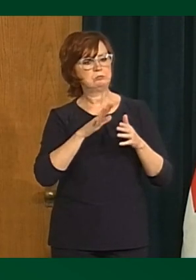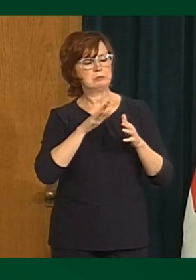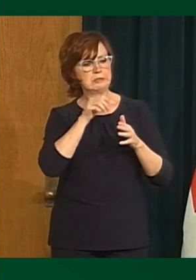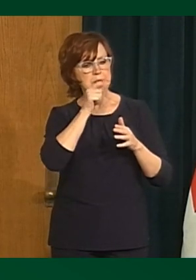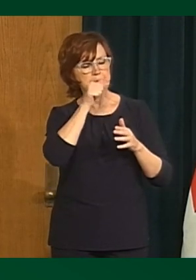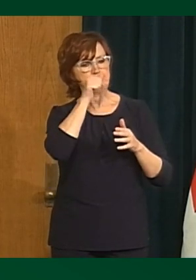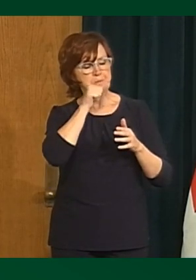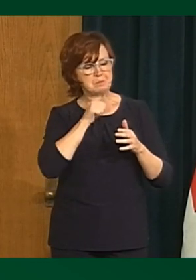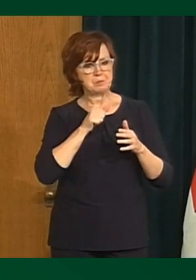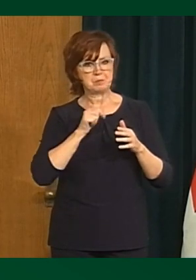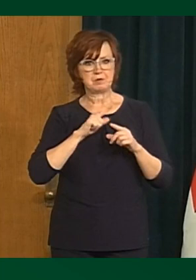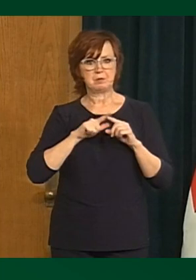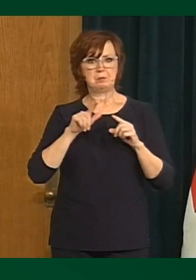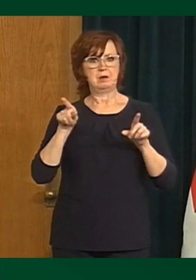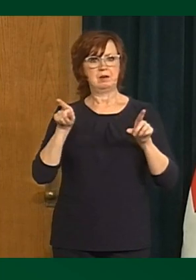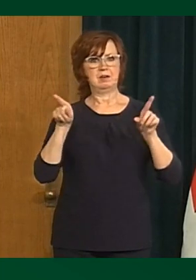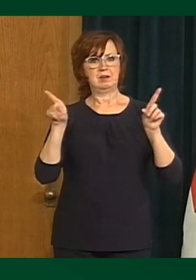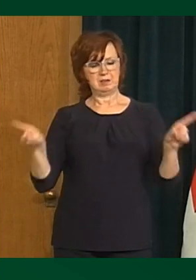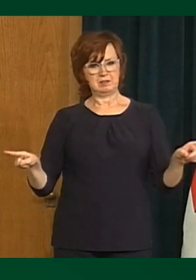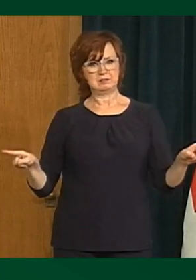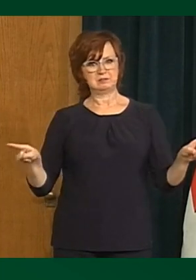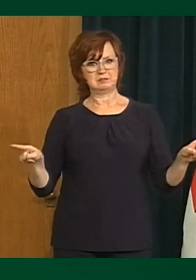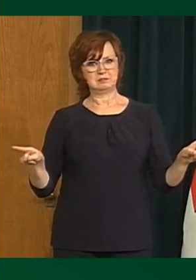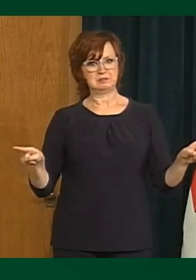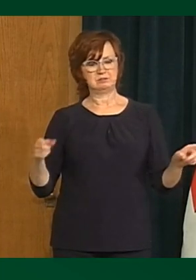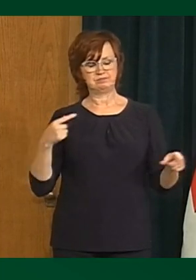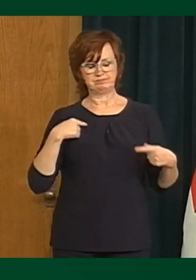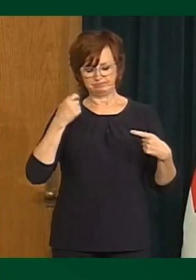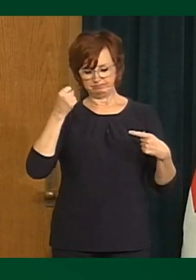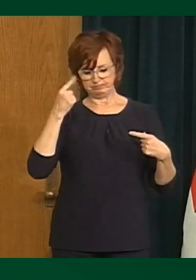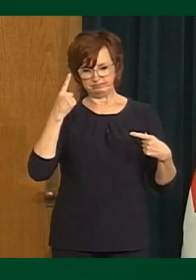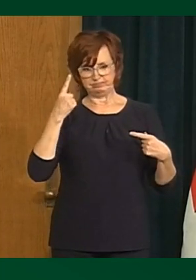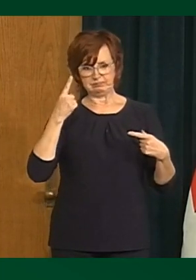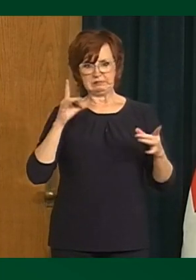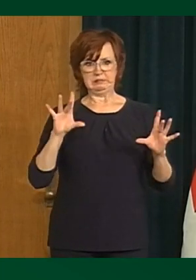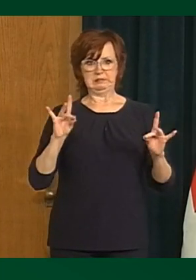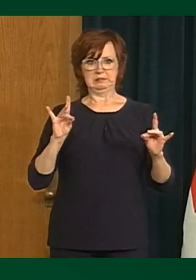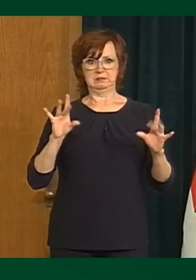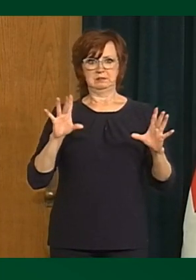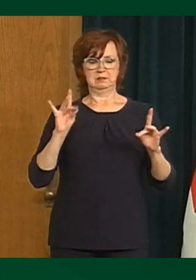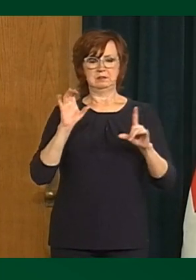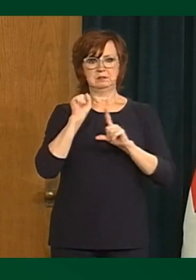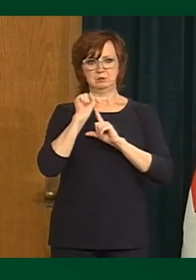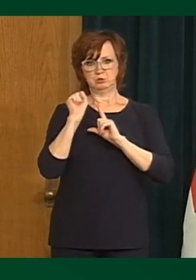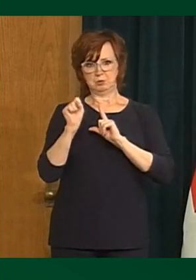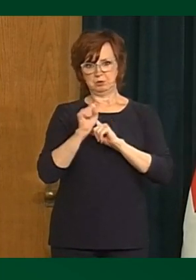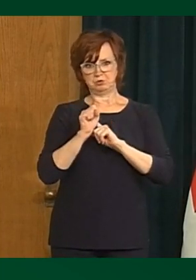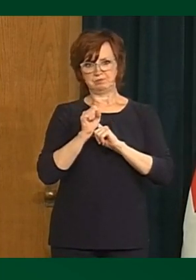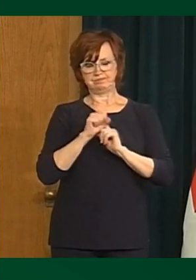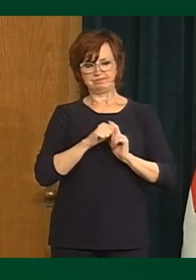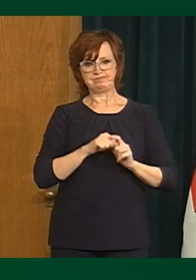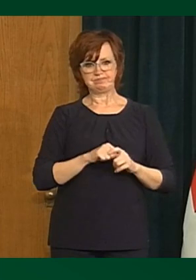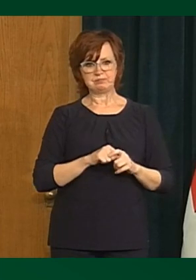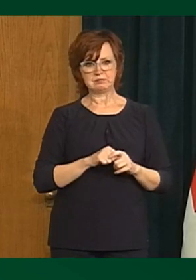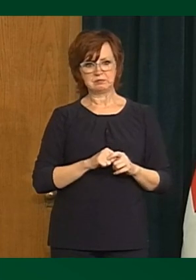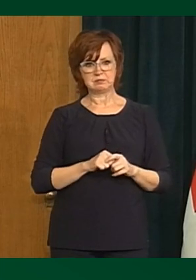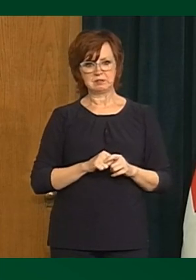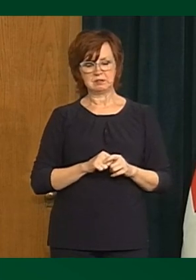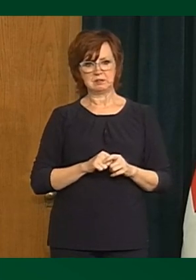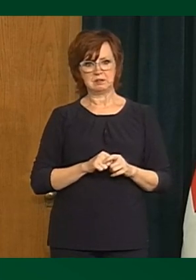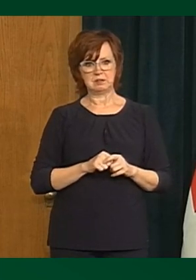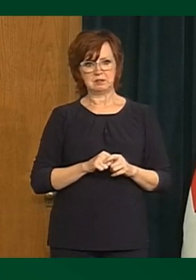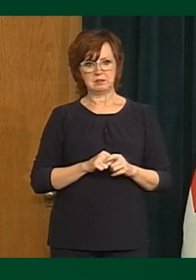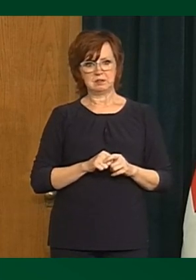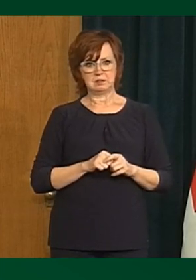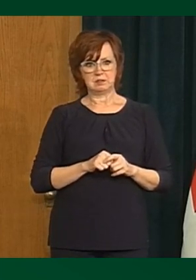that, albeit how very difficult this decision is, it speaks to what would be a much